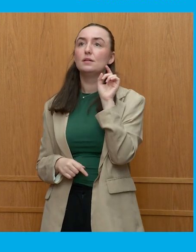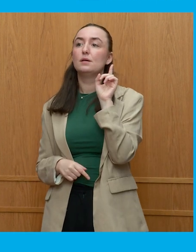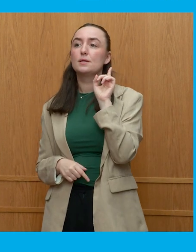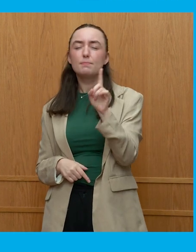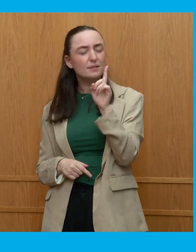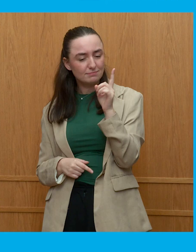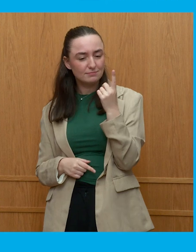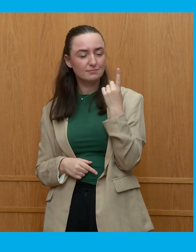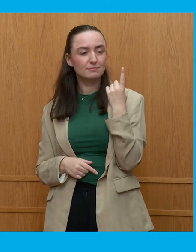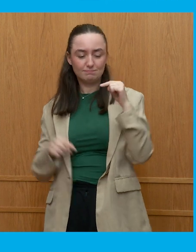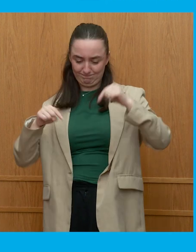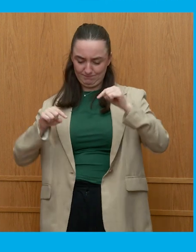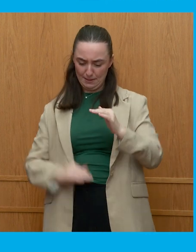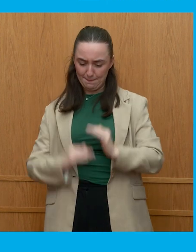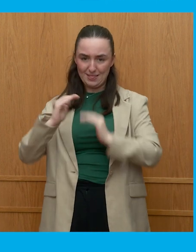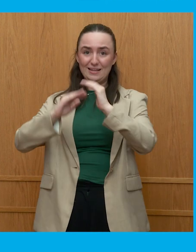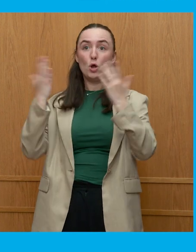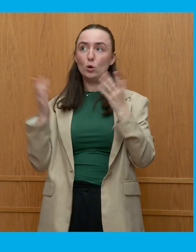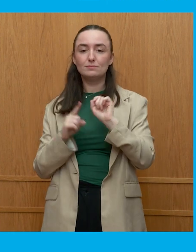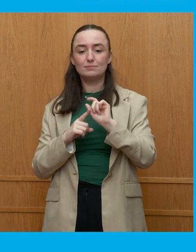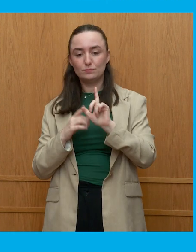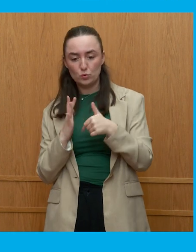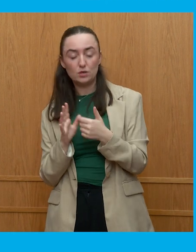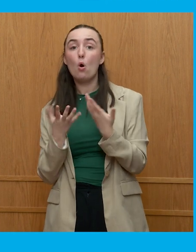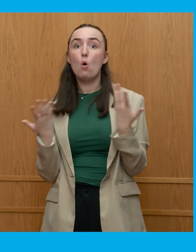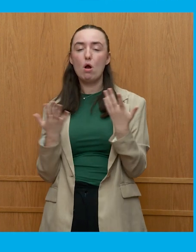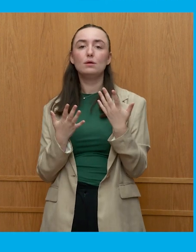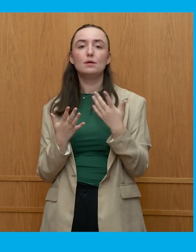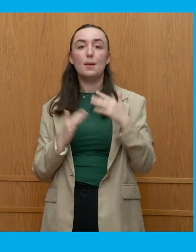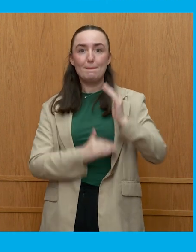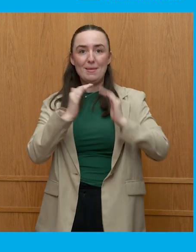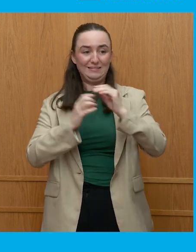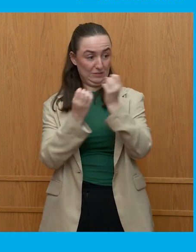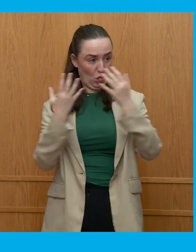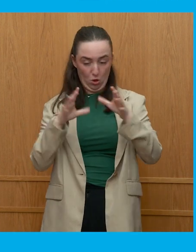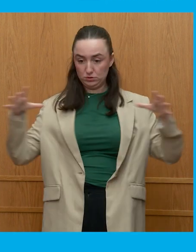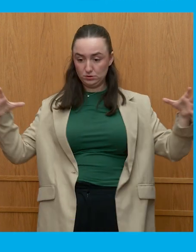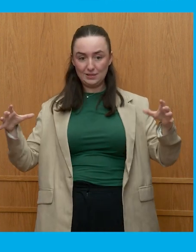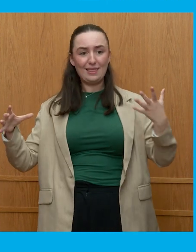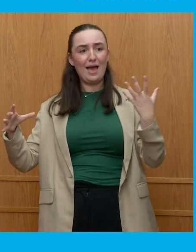a way, it's a building or a project or a collection of buildings that embody so many different things.